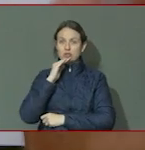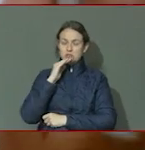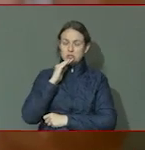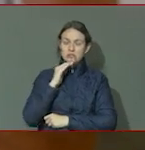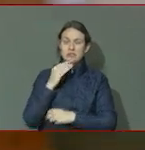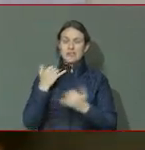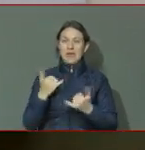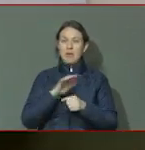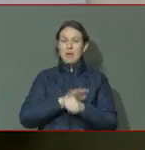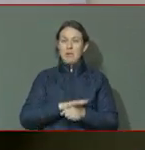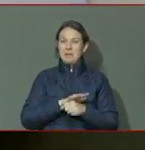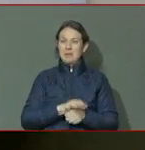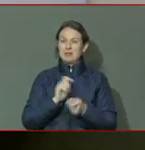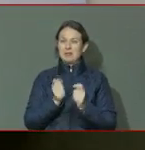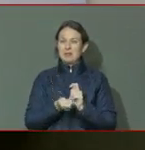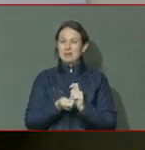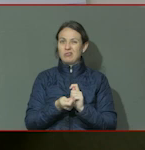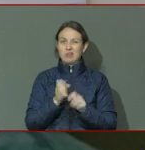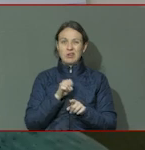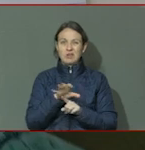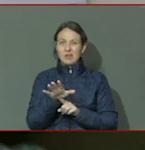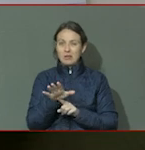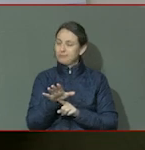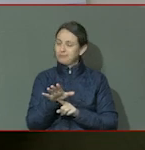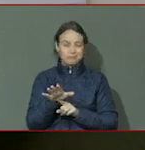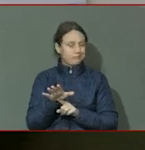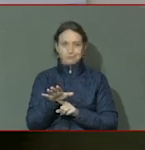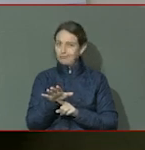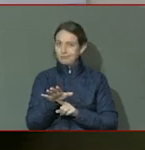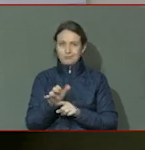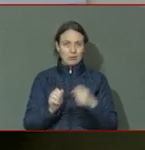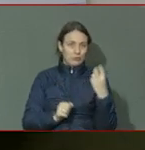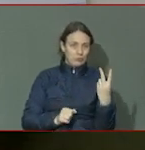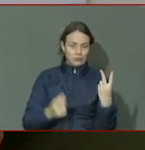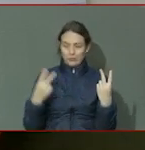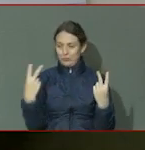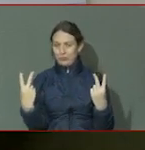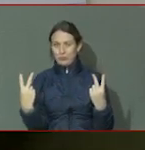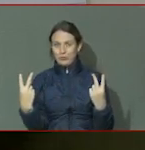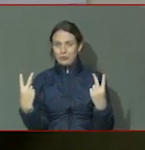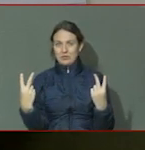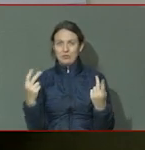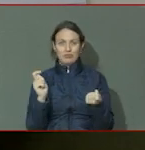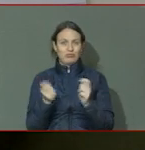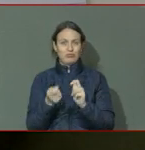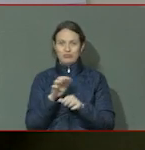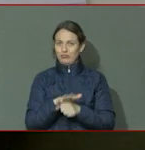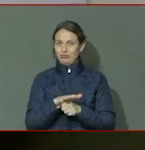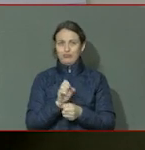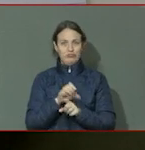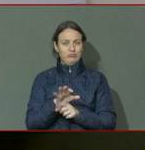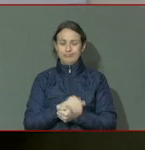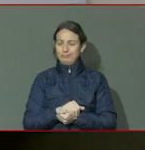to change the pressure of the system because it is 2 moles versus 2 moles, so it doesn't change. If they have